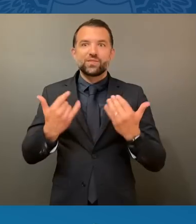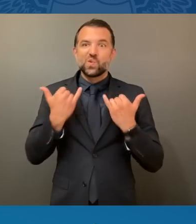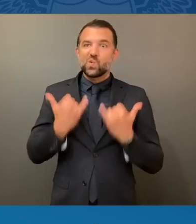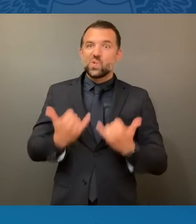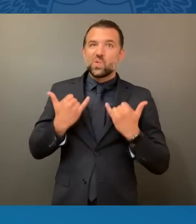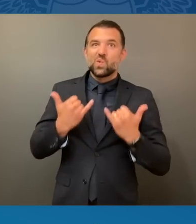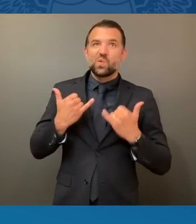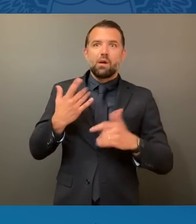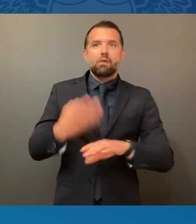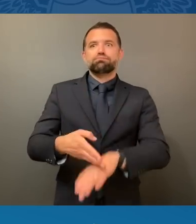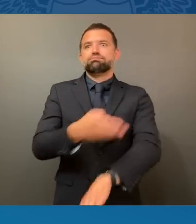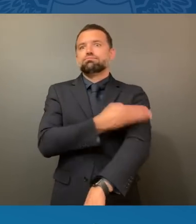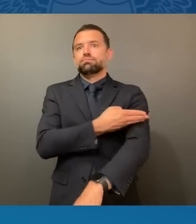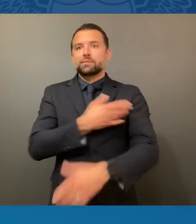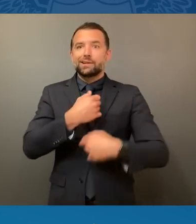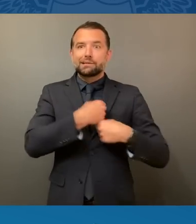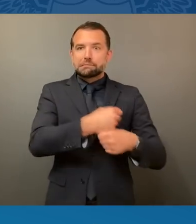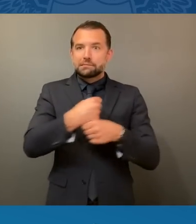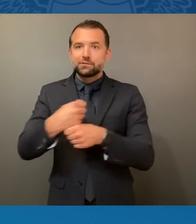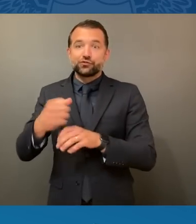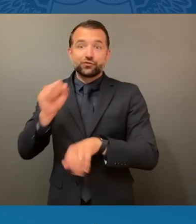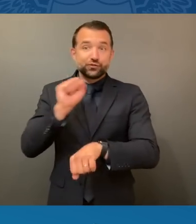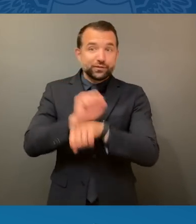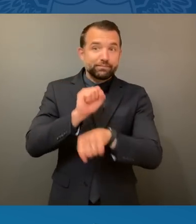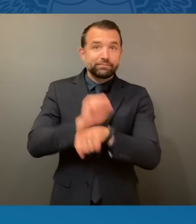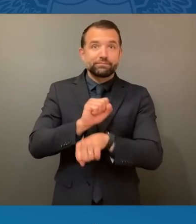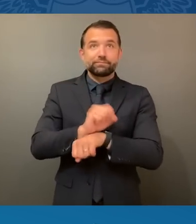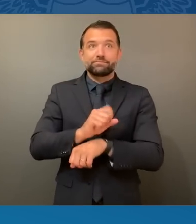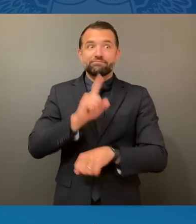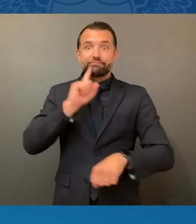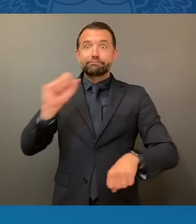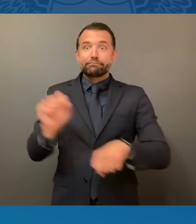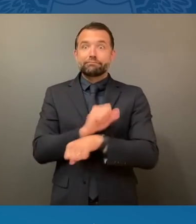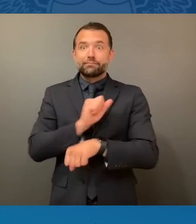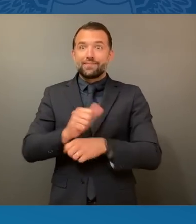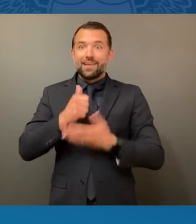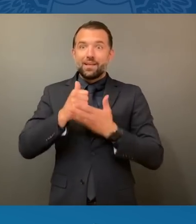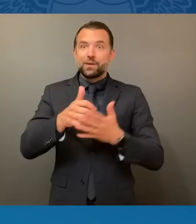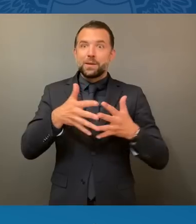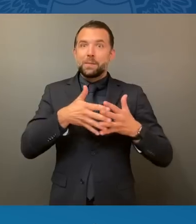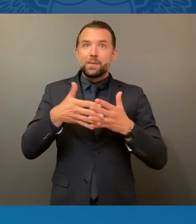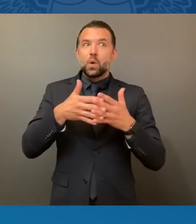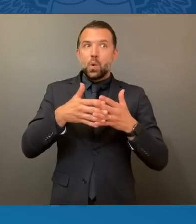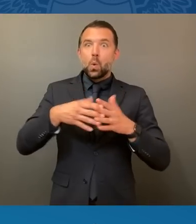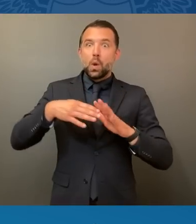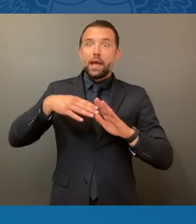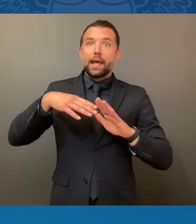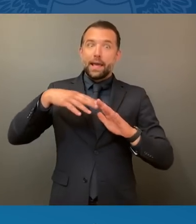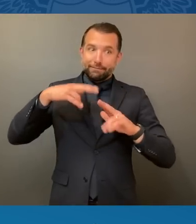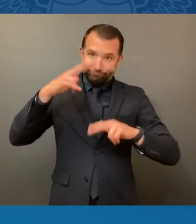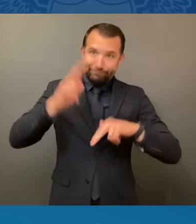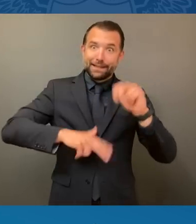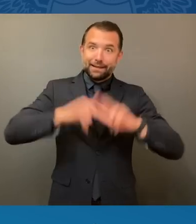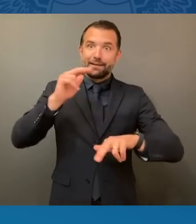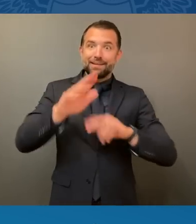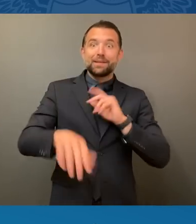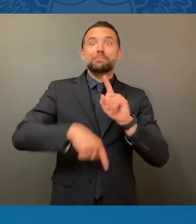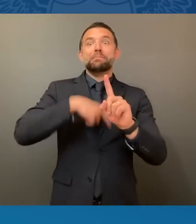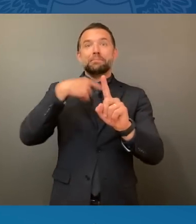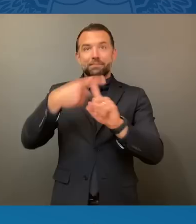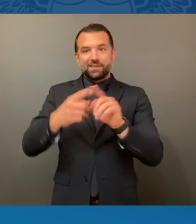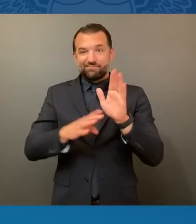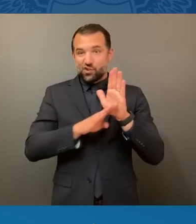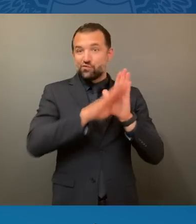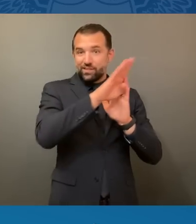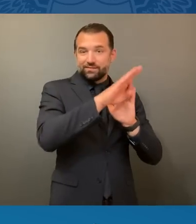jobs that are both about construction and the actual building back up, but also manufacturing to supply the